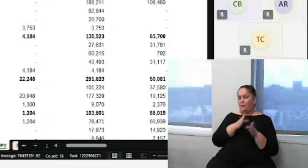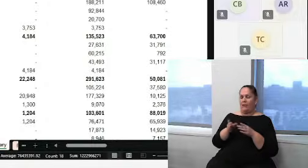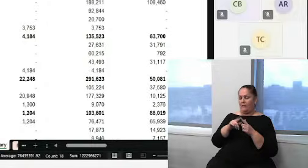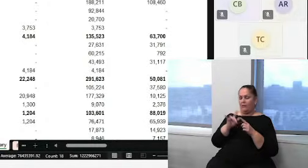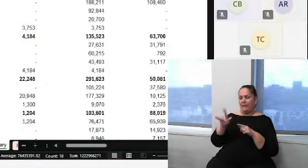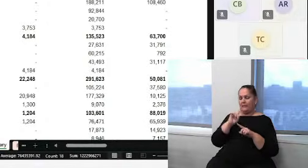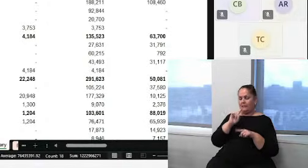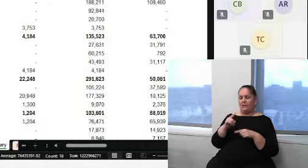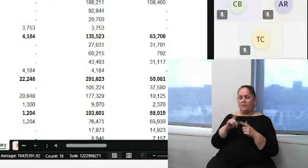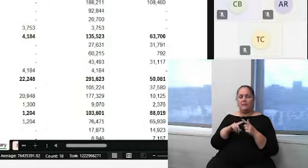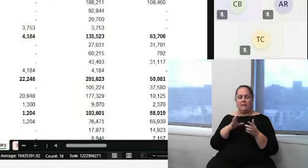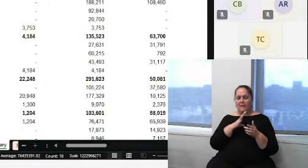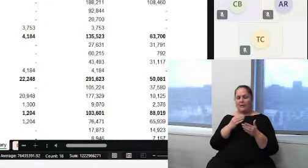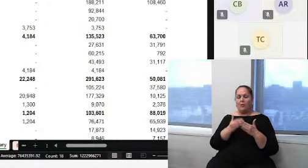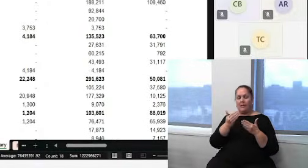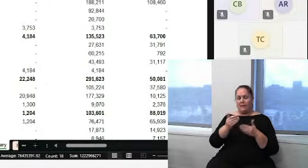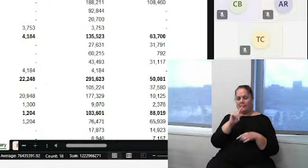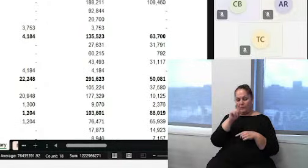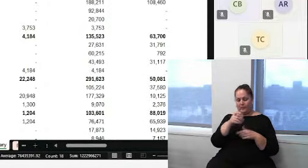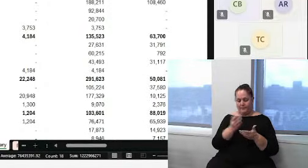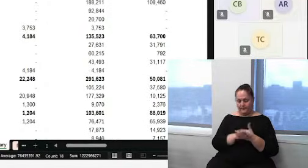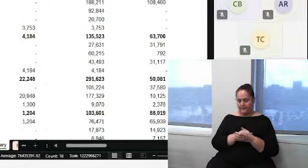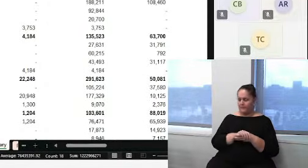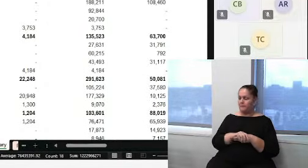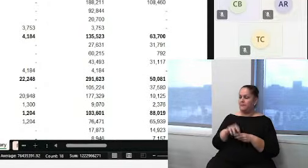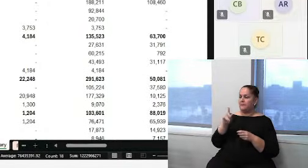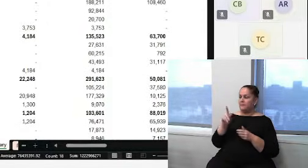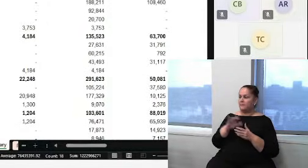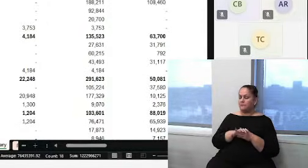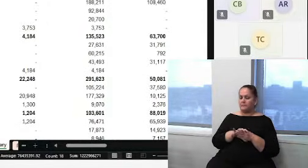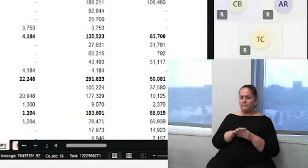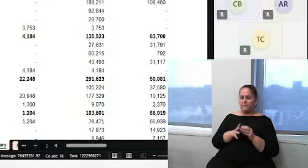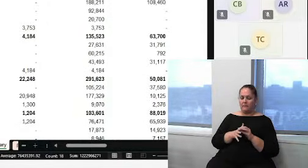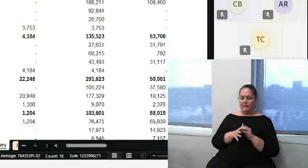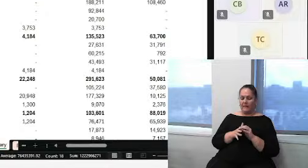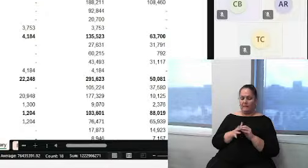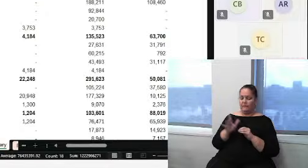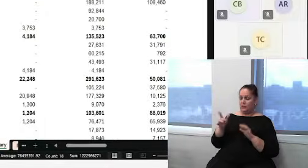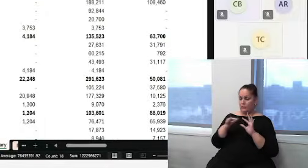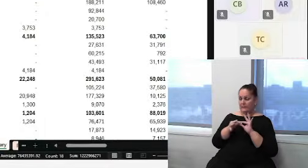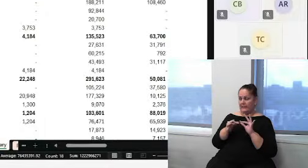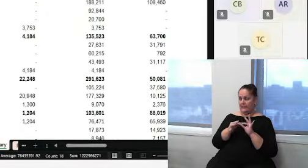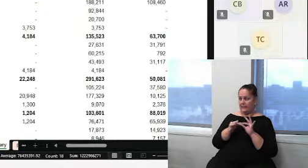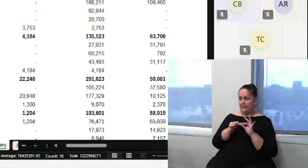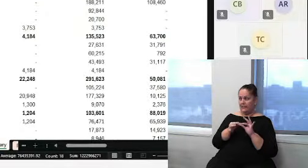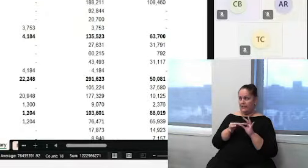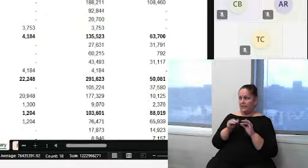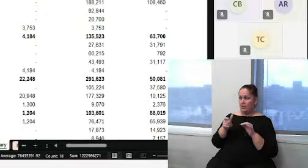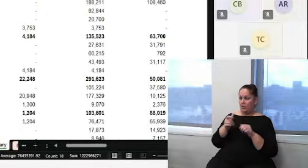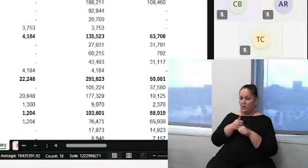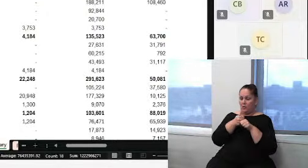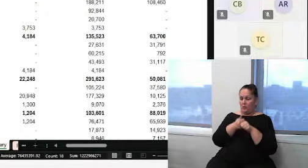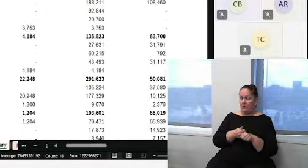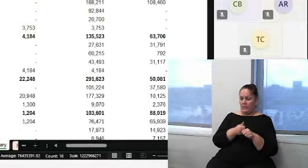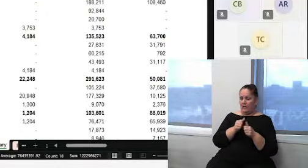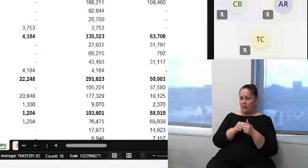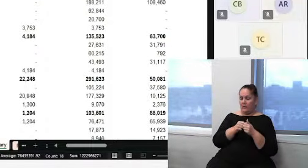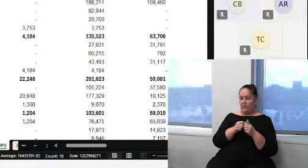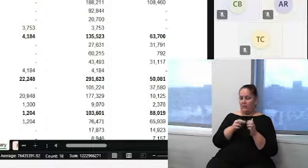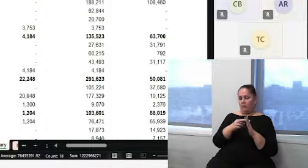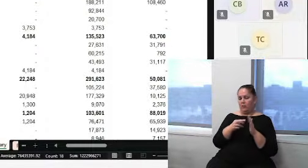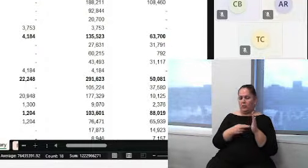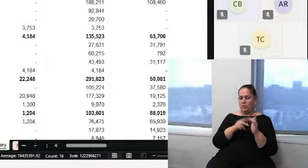have pre-prepared for knowing what All he's right, going to just say. go ahead and ask the question. Thank you. Okay, so you